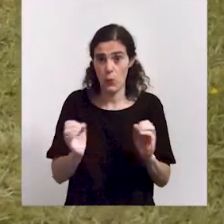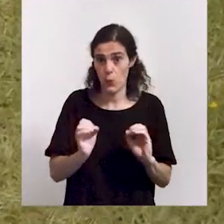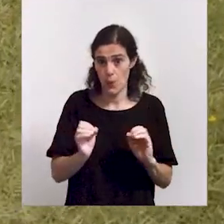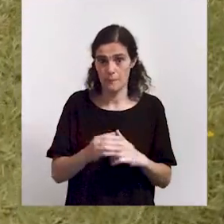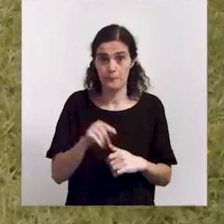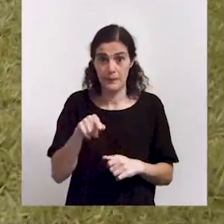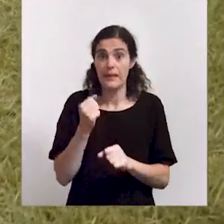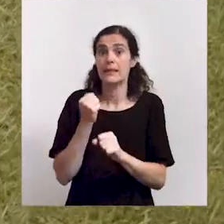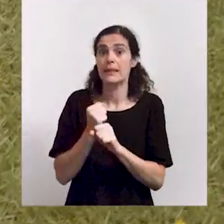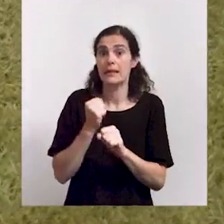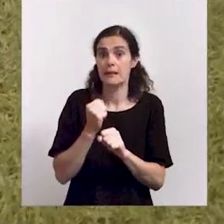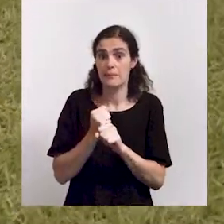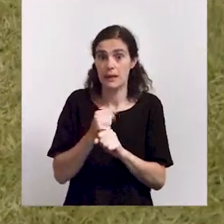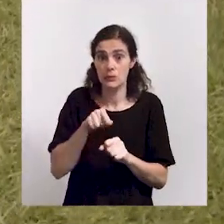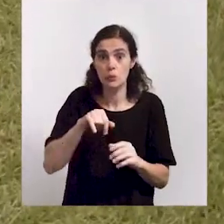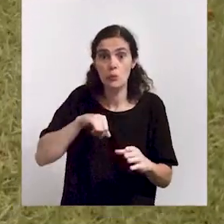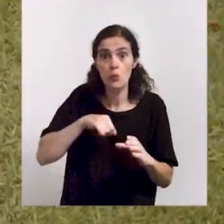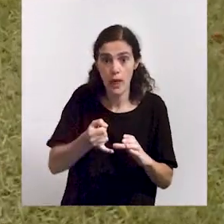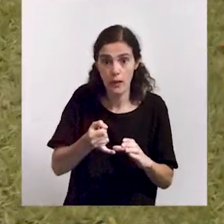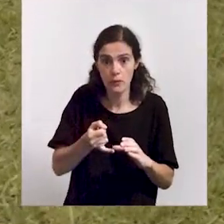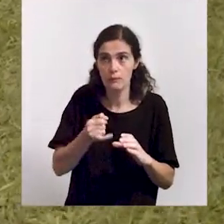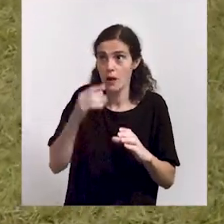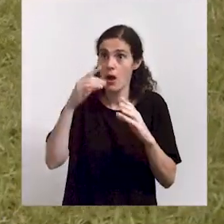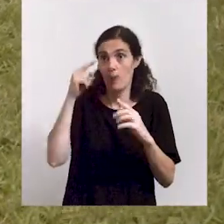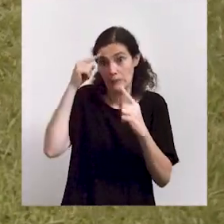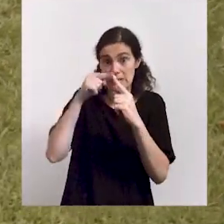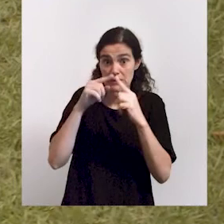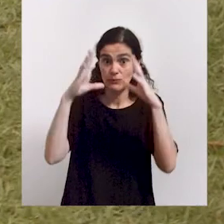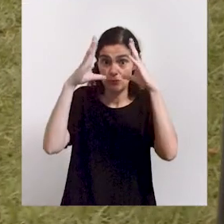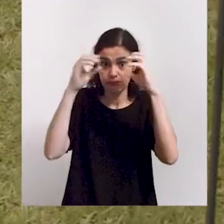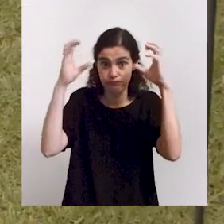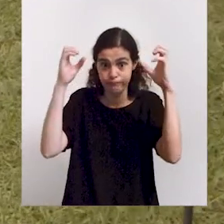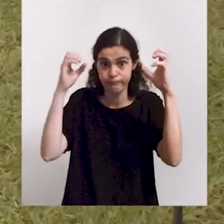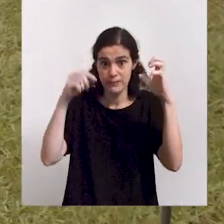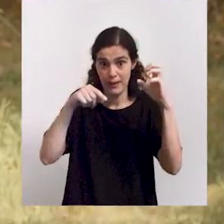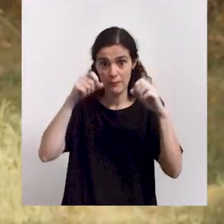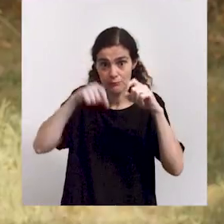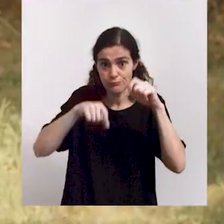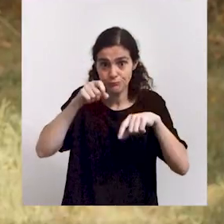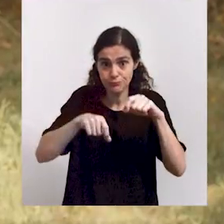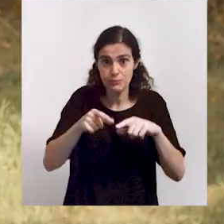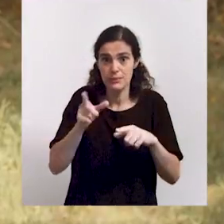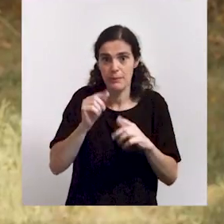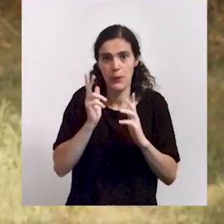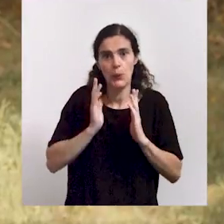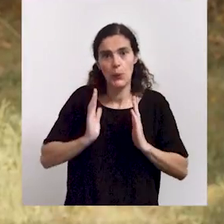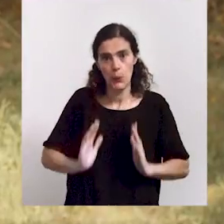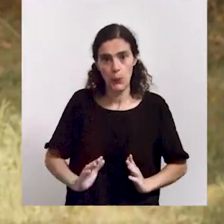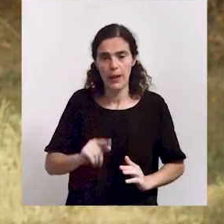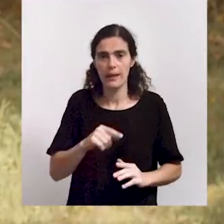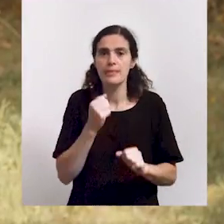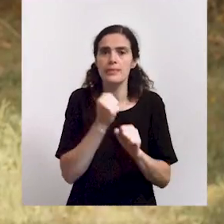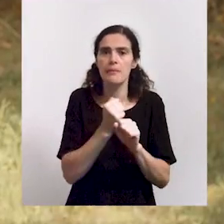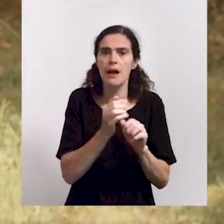work, this hole for the cloud to drip and to rest, belong to a body of work that